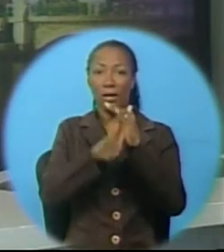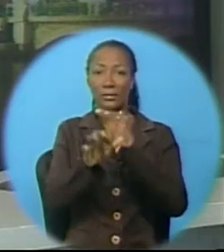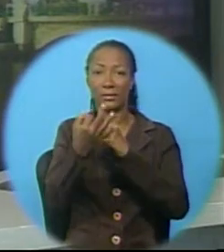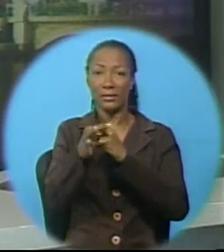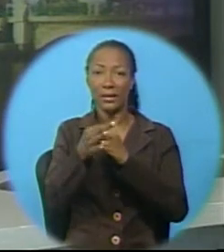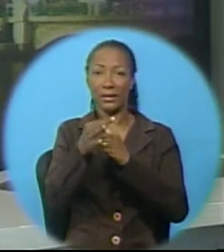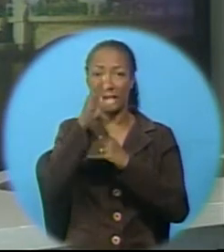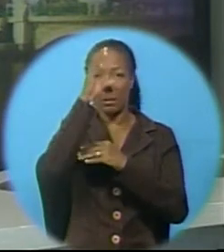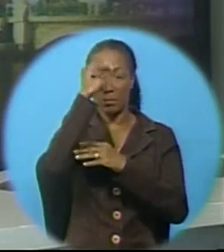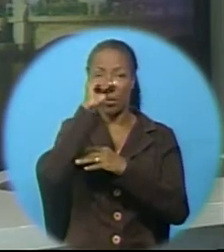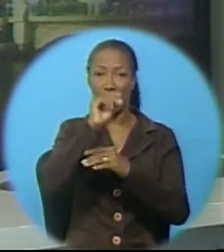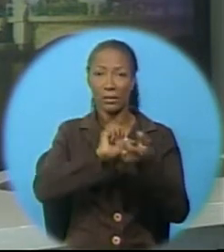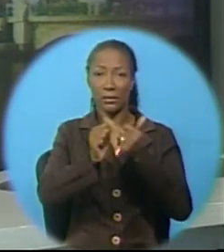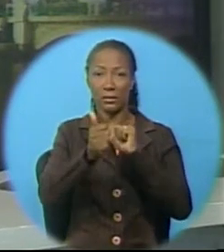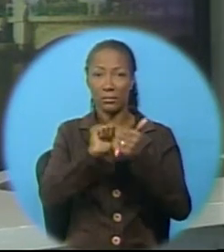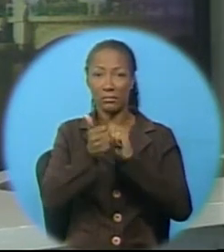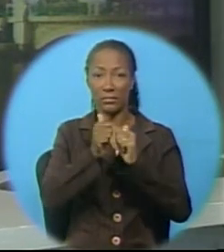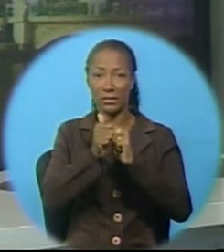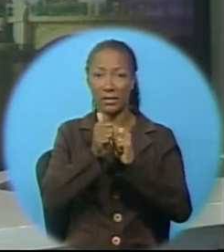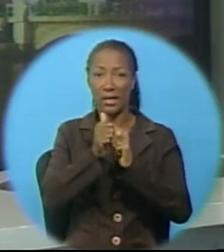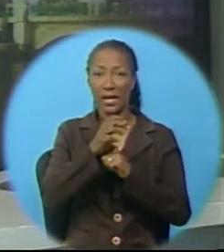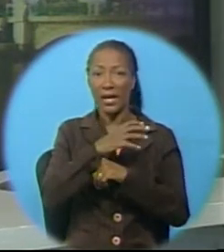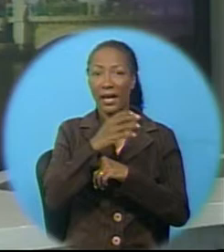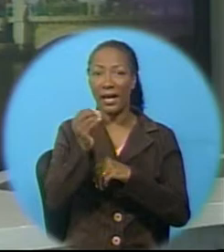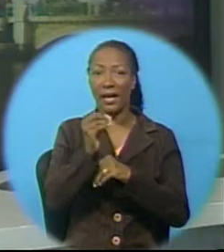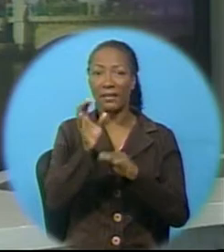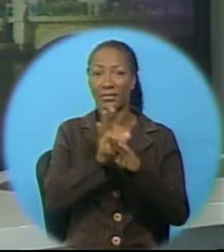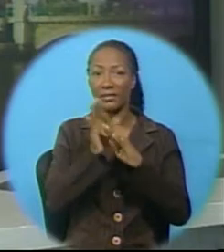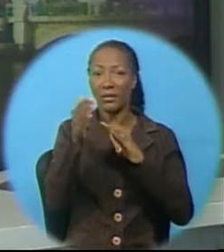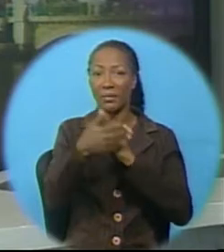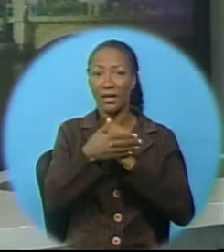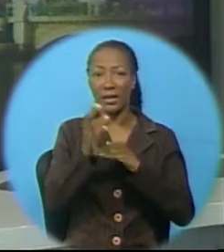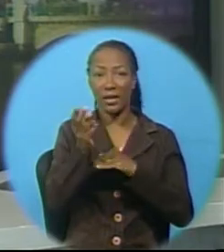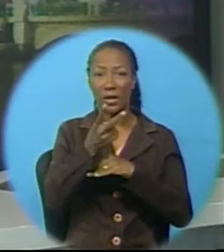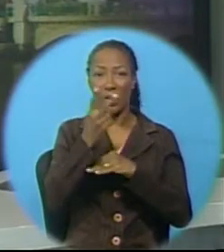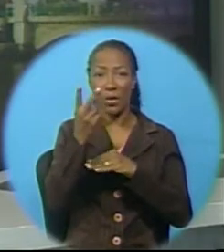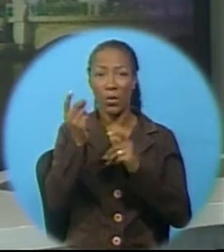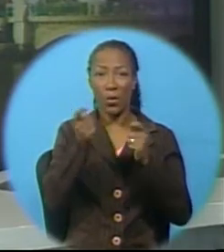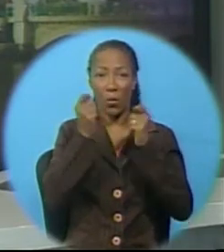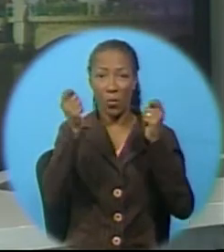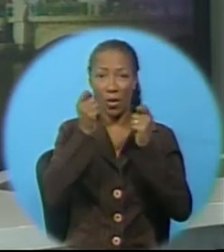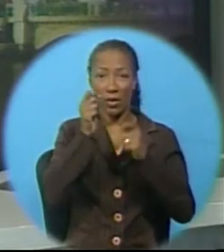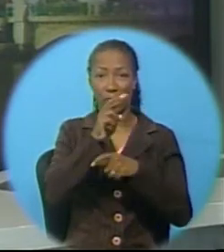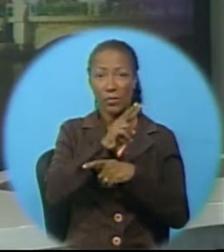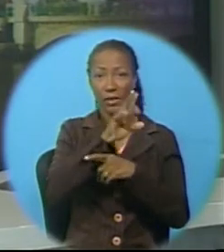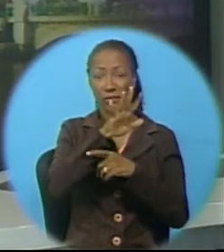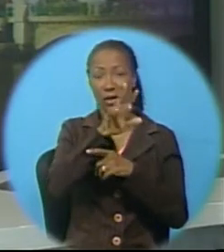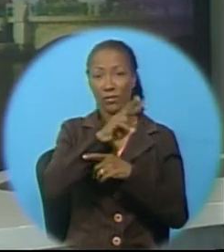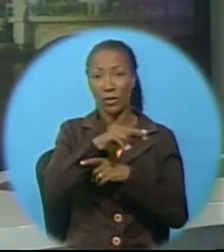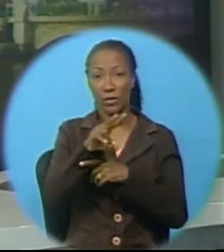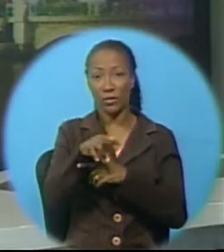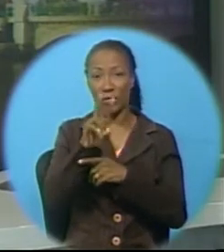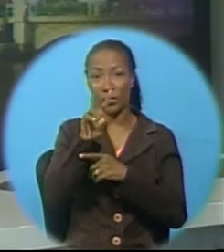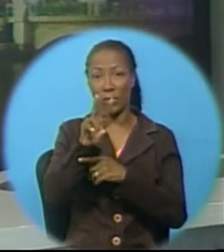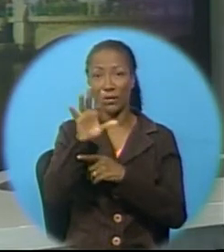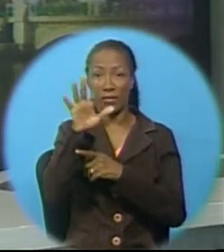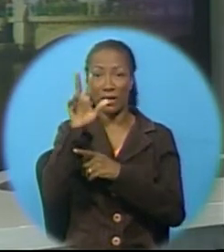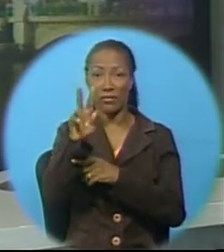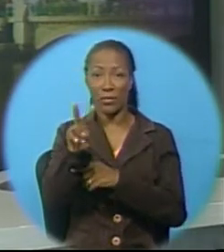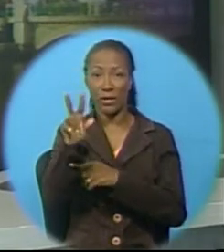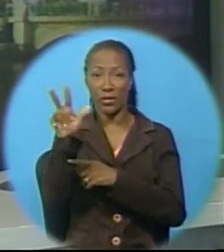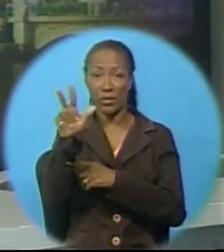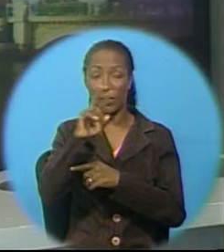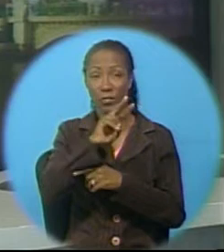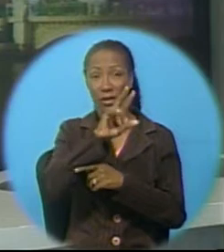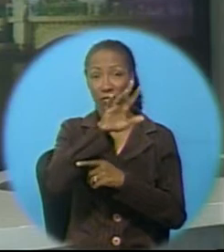defending champs went down in straight sets to the hosts, Jamaica, last night, 25-22, 25-23, 25-16.